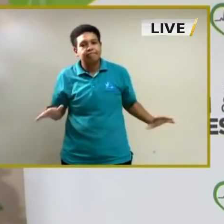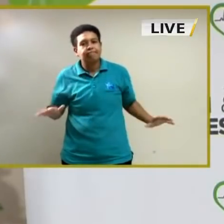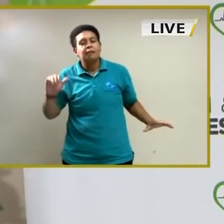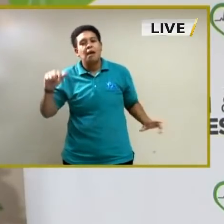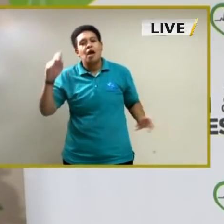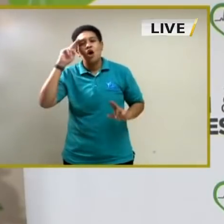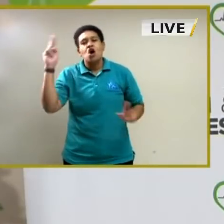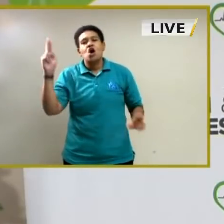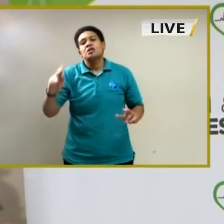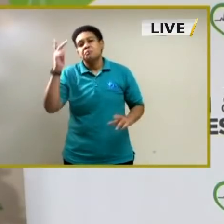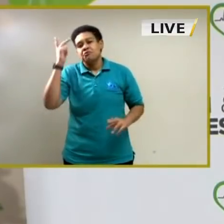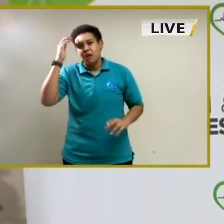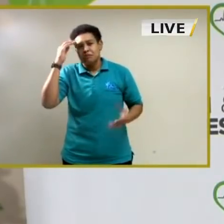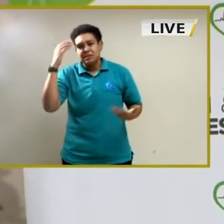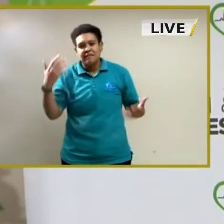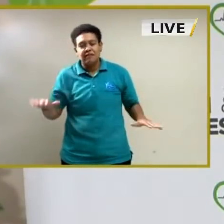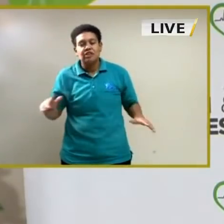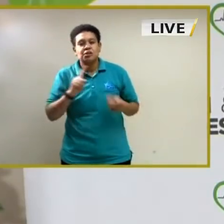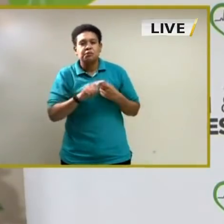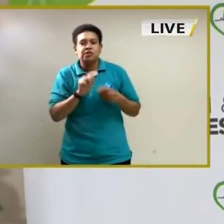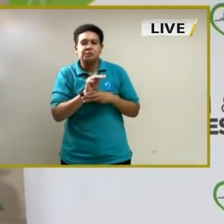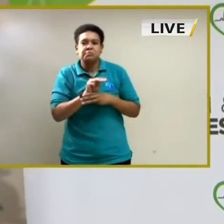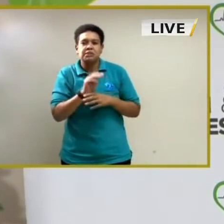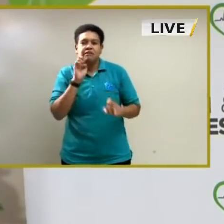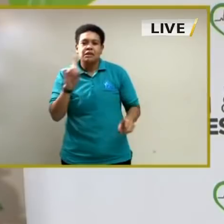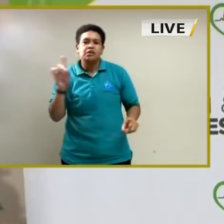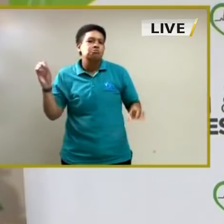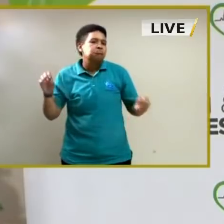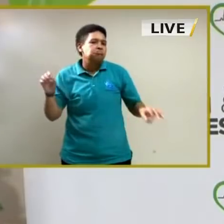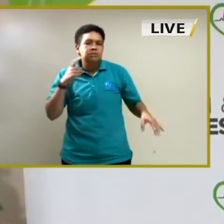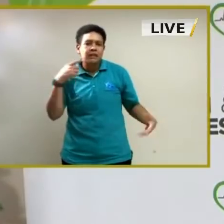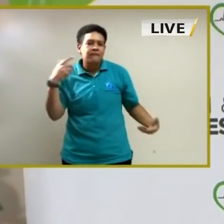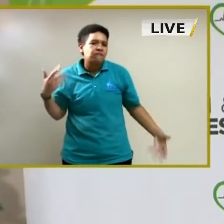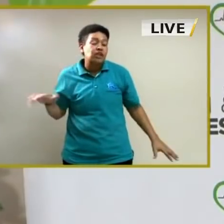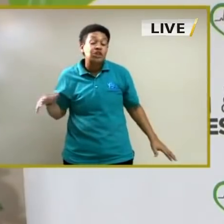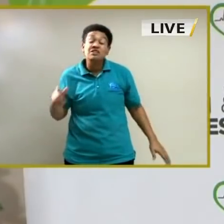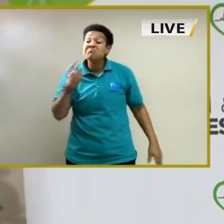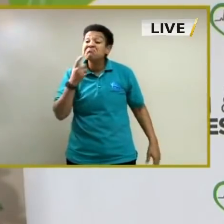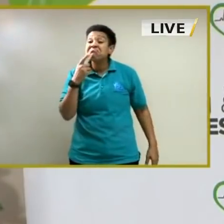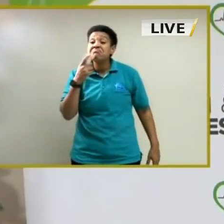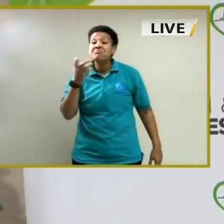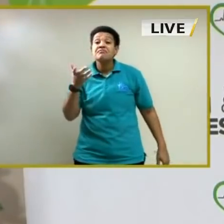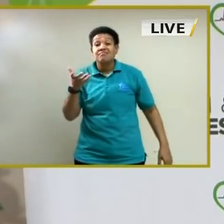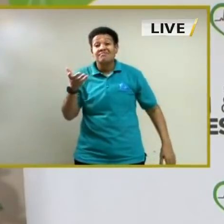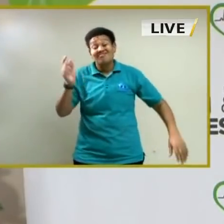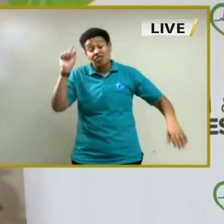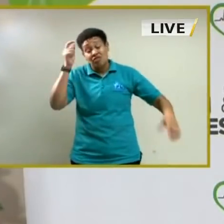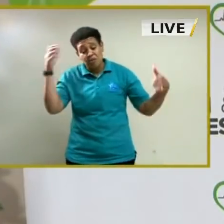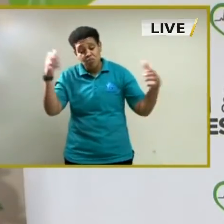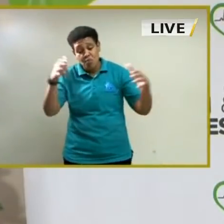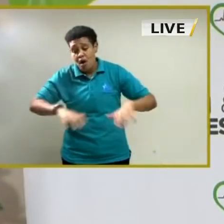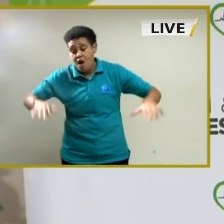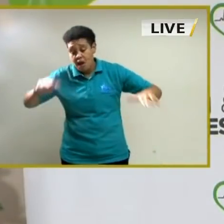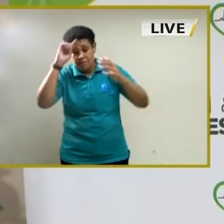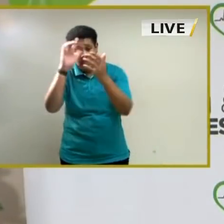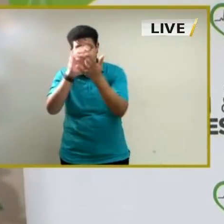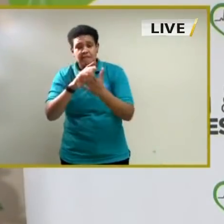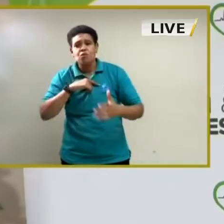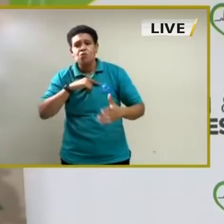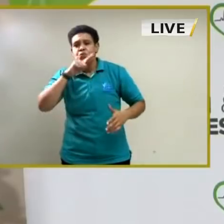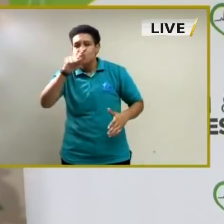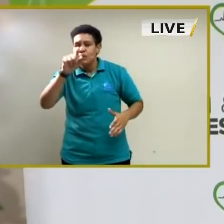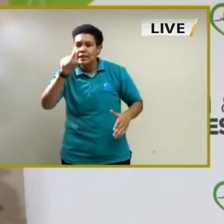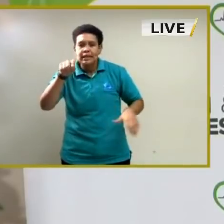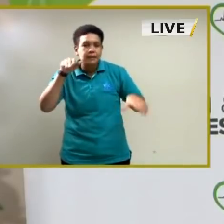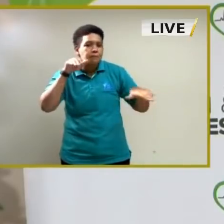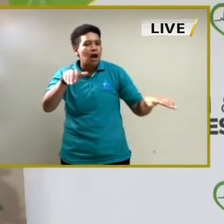by the Honorable Prime Minister and the Minister of Education. And that is, and it's a sentiment of the cabinet, that is that we really need to